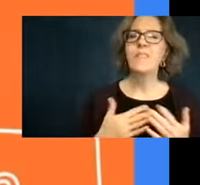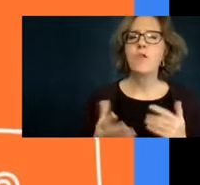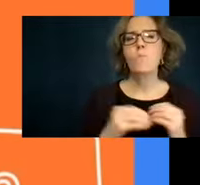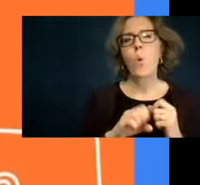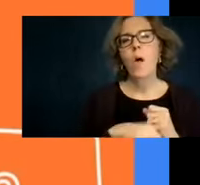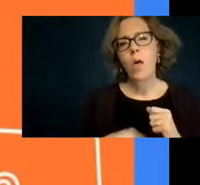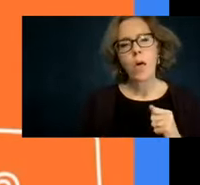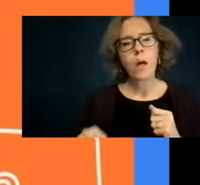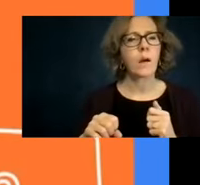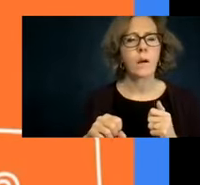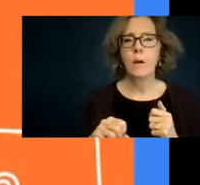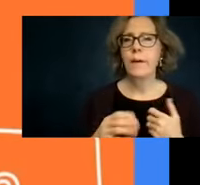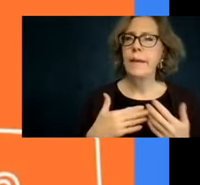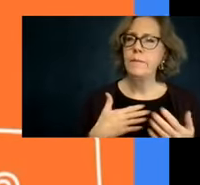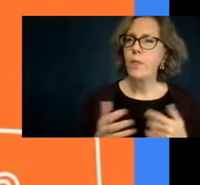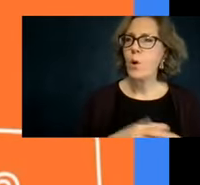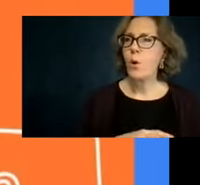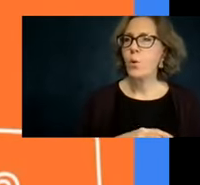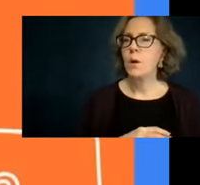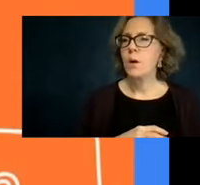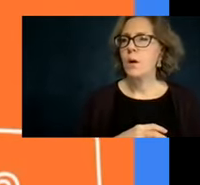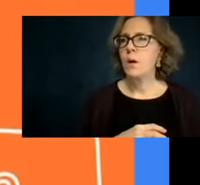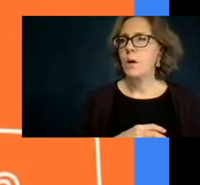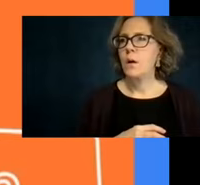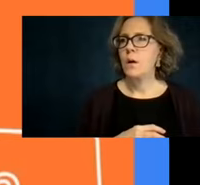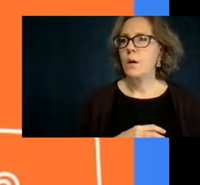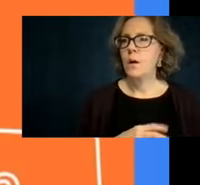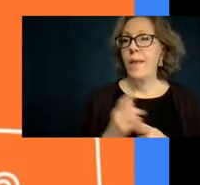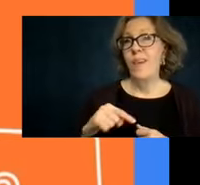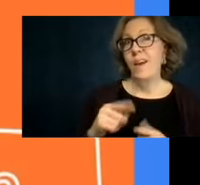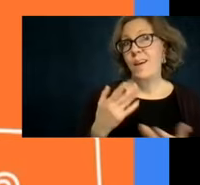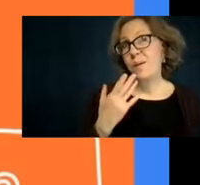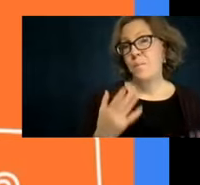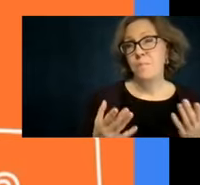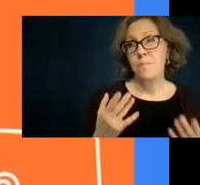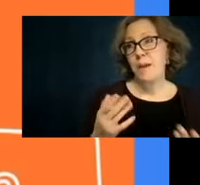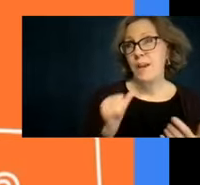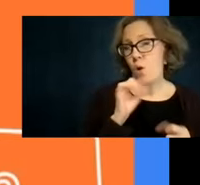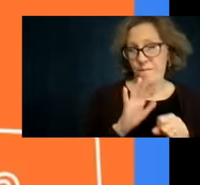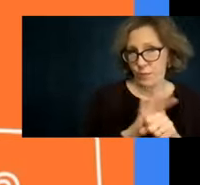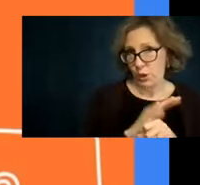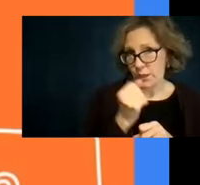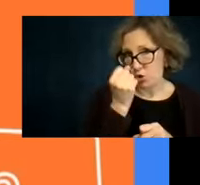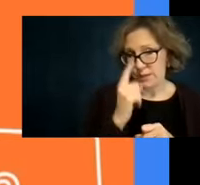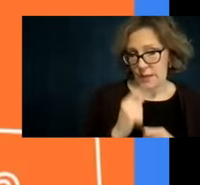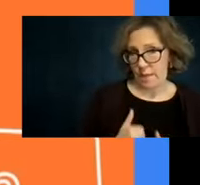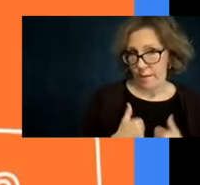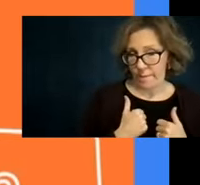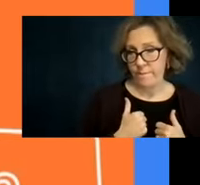or even though they may not fully understand their life, they want